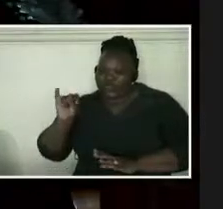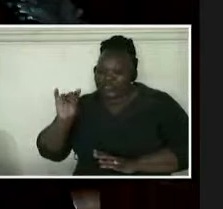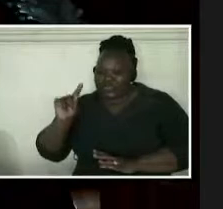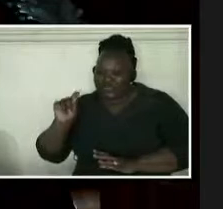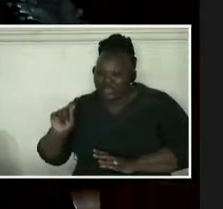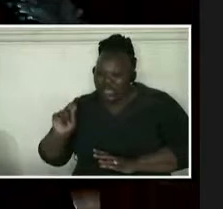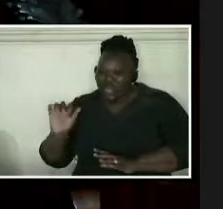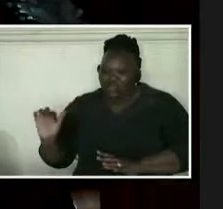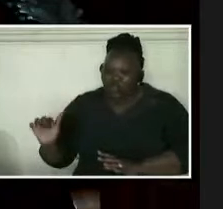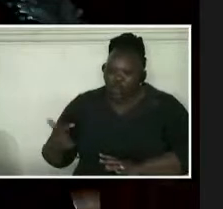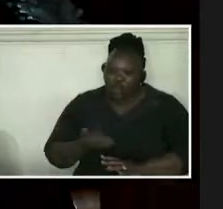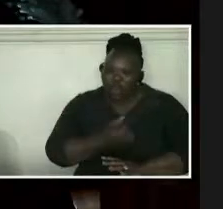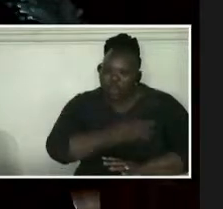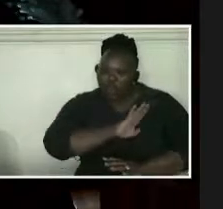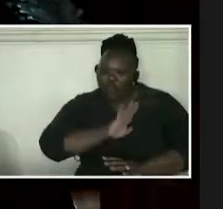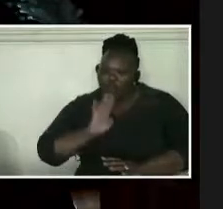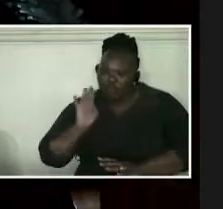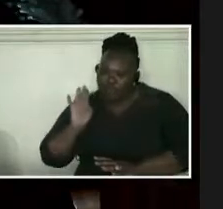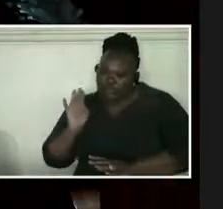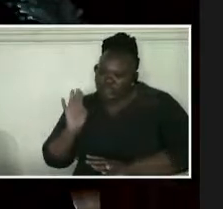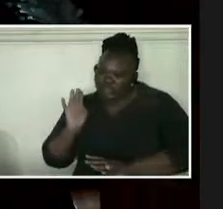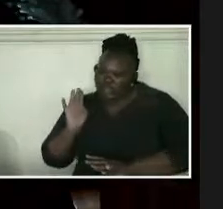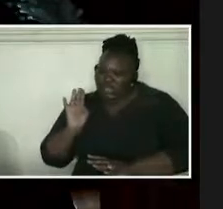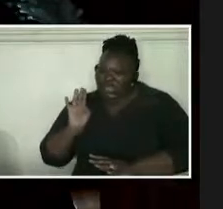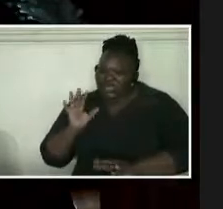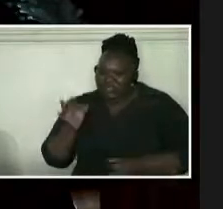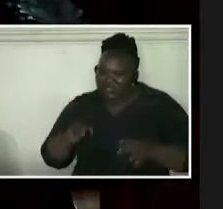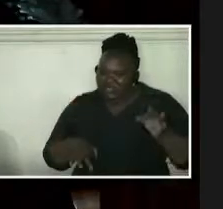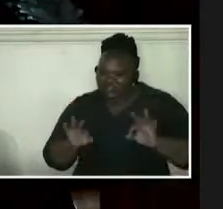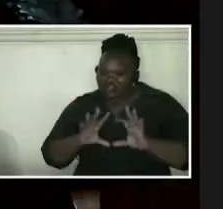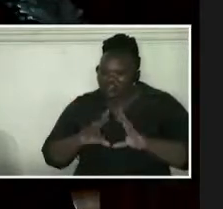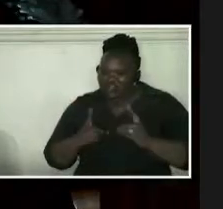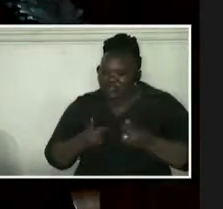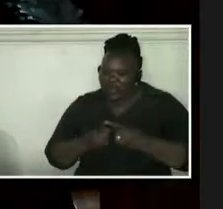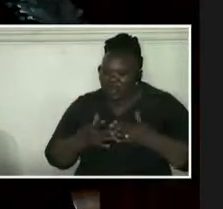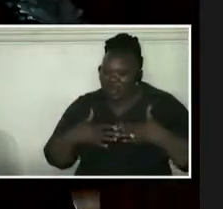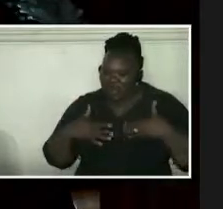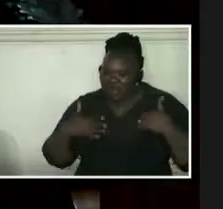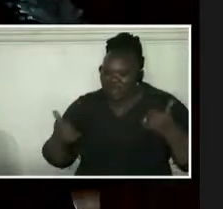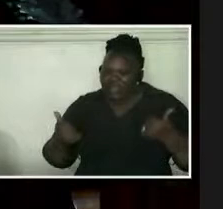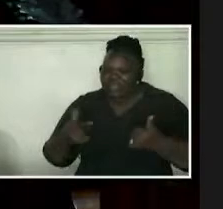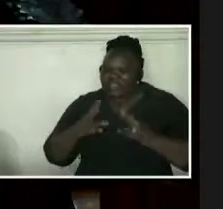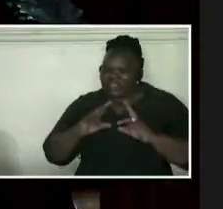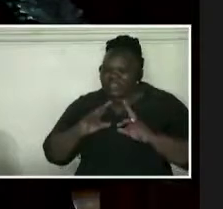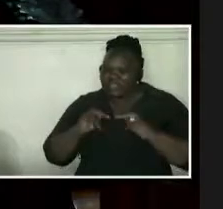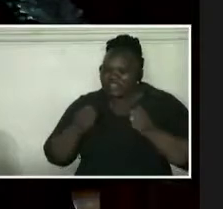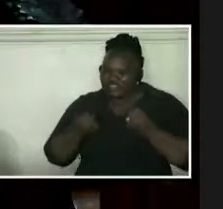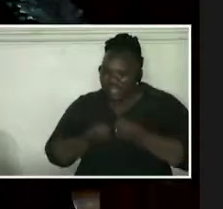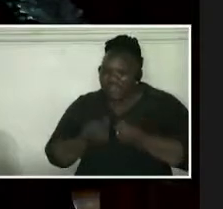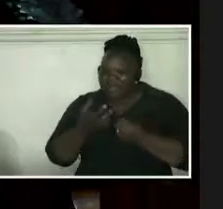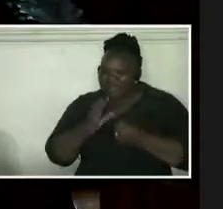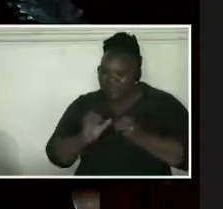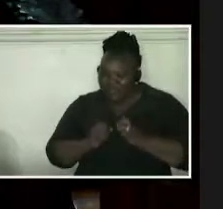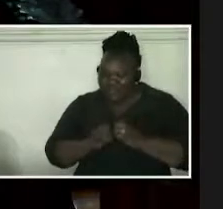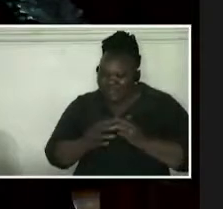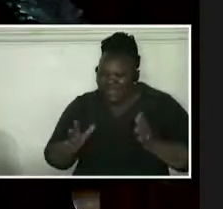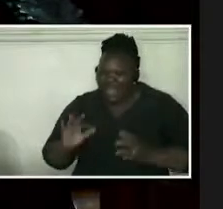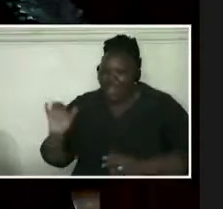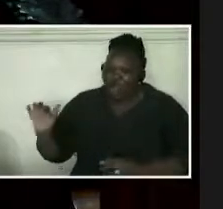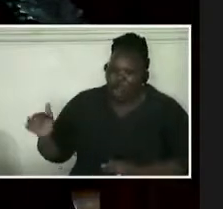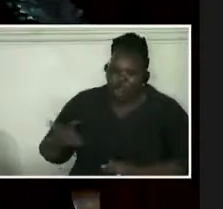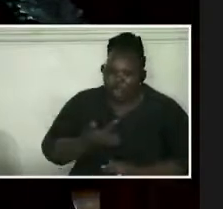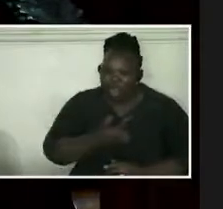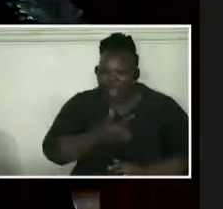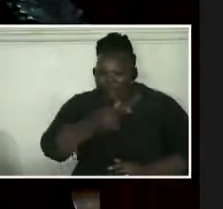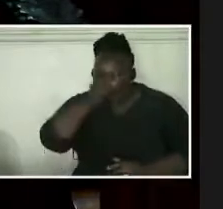board on all our nurses of course this is a decision that comes from the department of health nationally but we have started implementing all the nurses